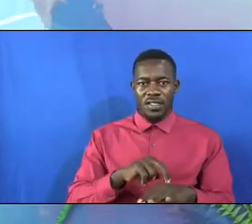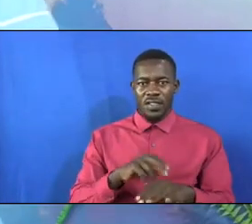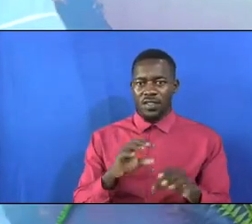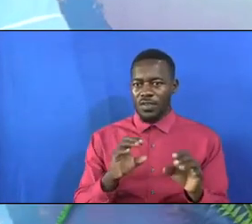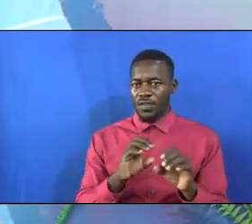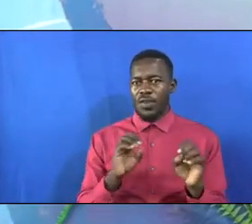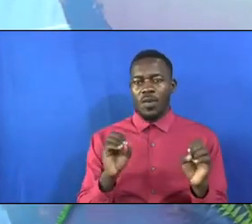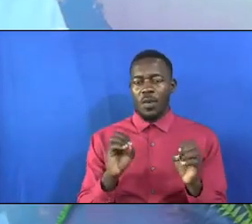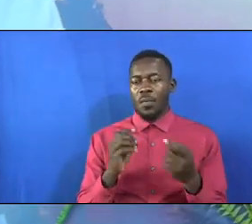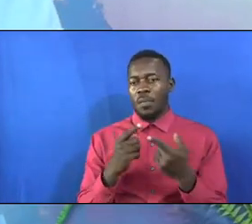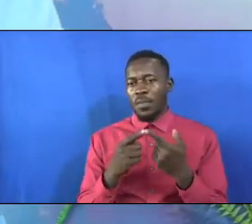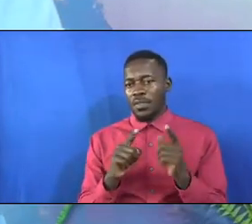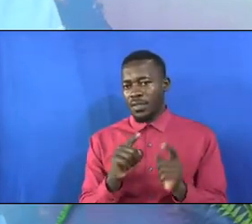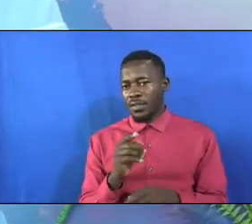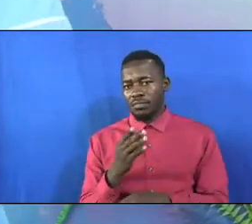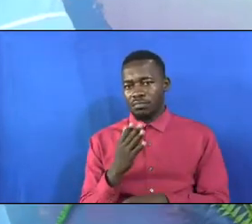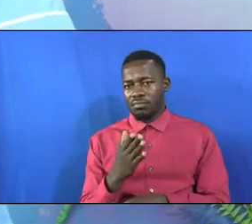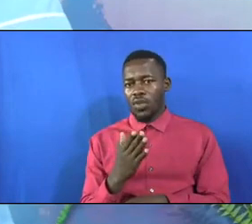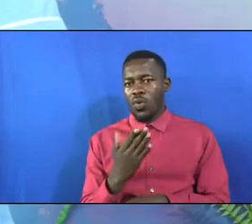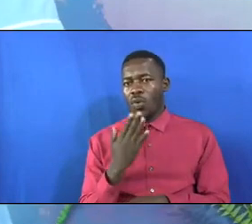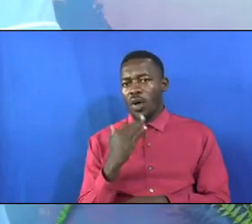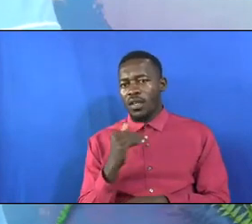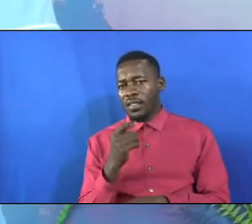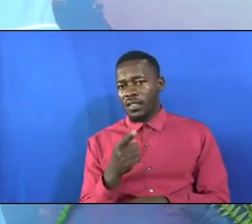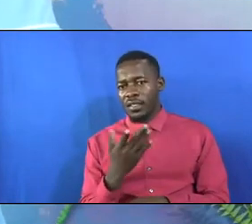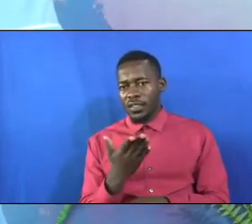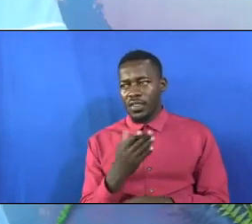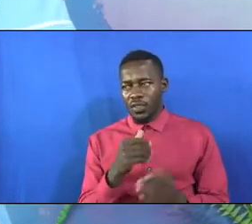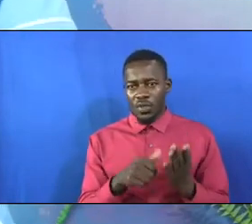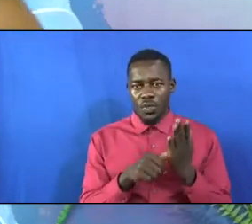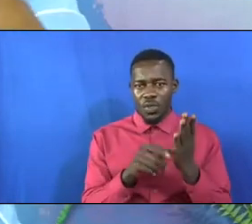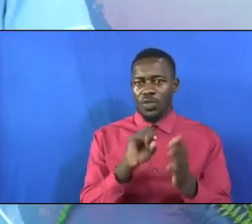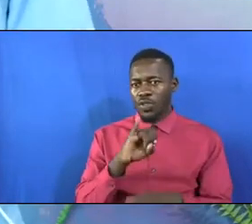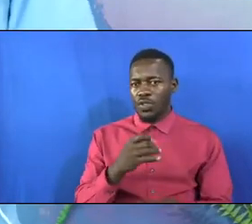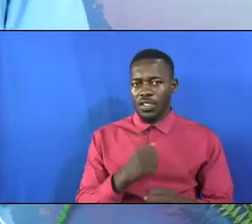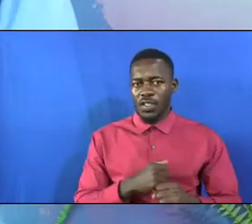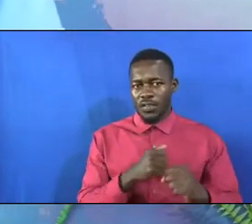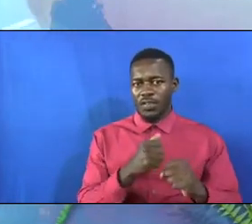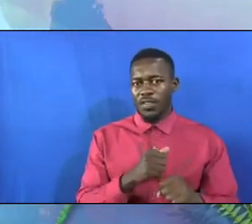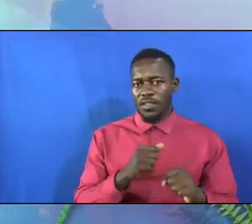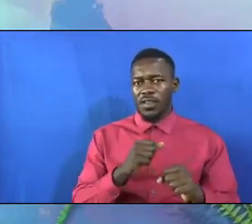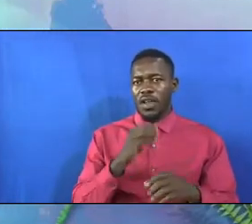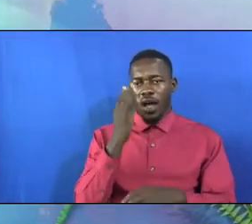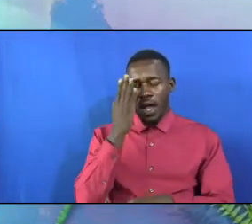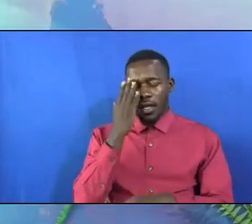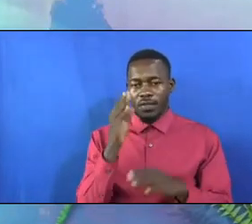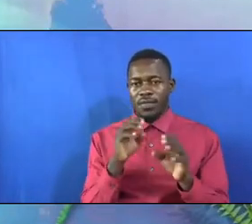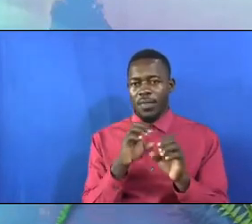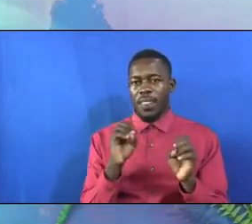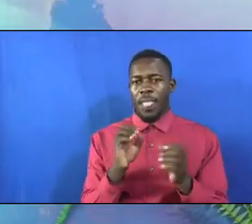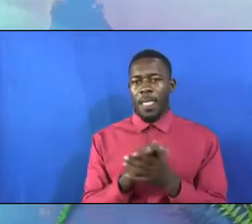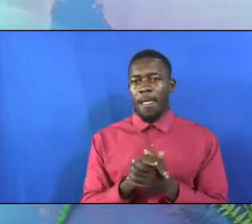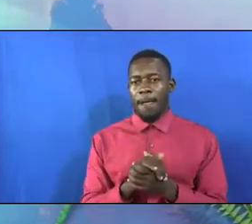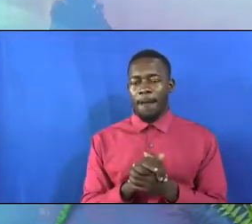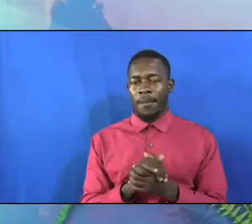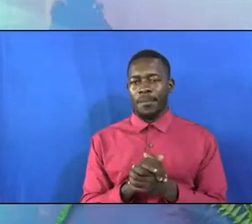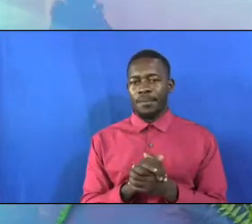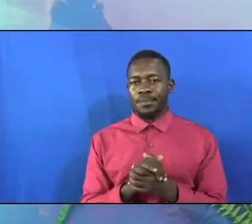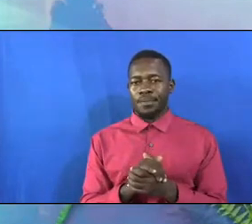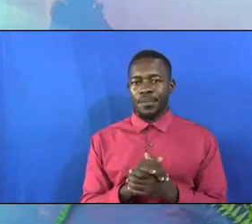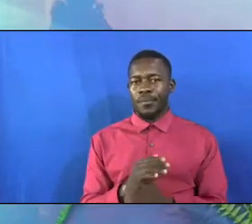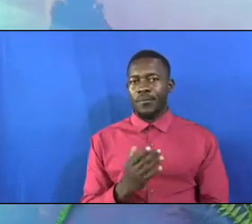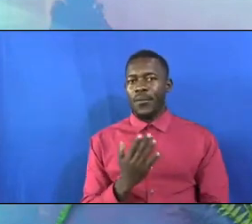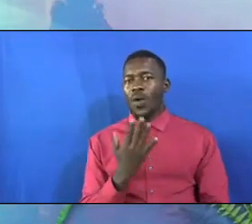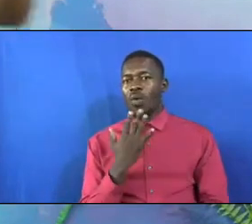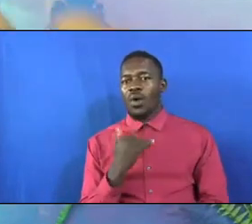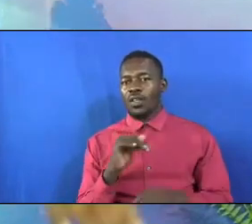no recognition of them, and so far as possible, to bury them in oblivion. He wanted to live